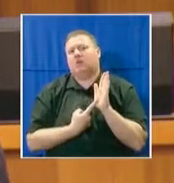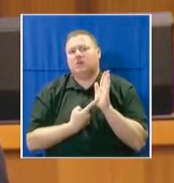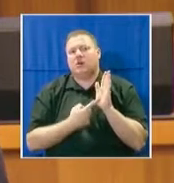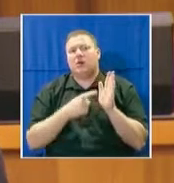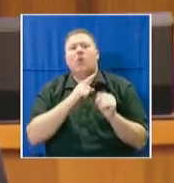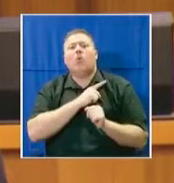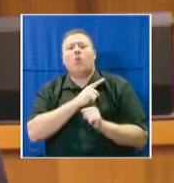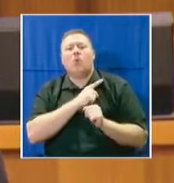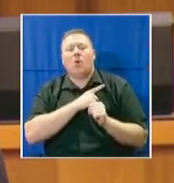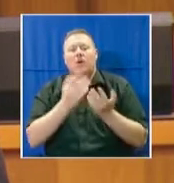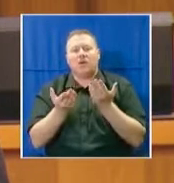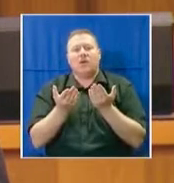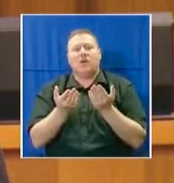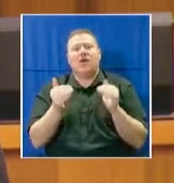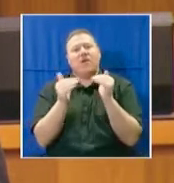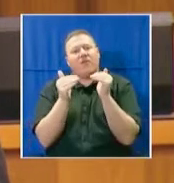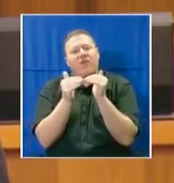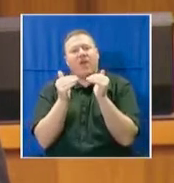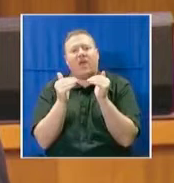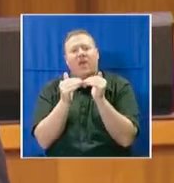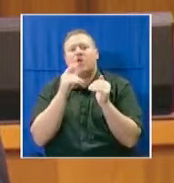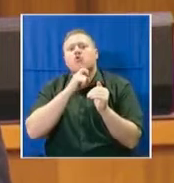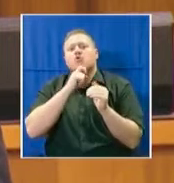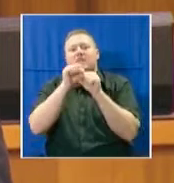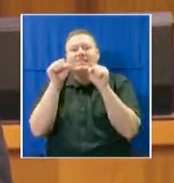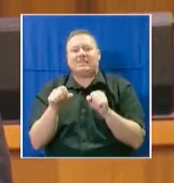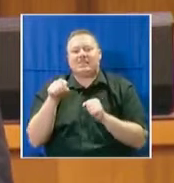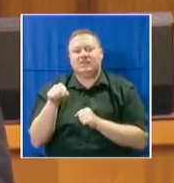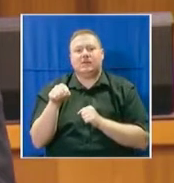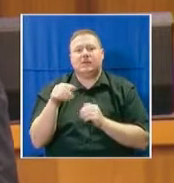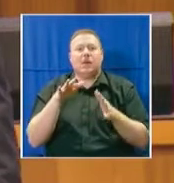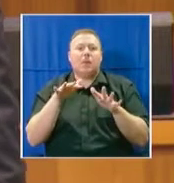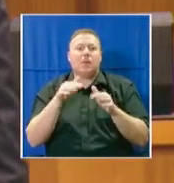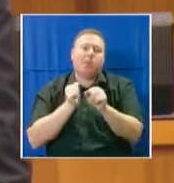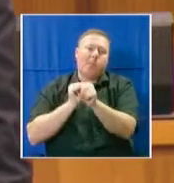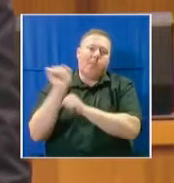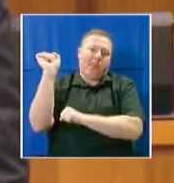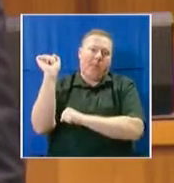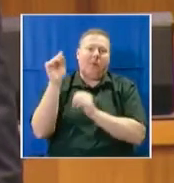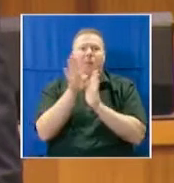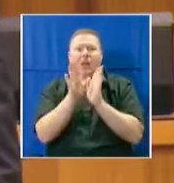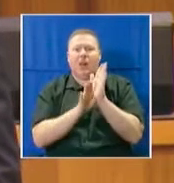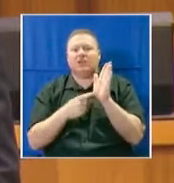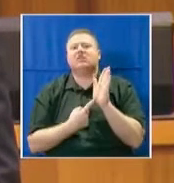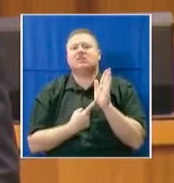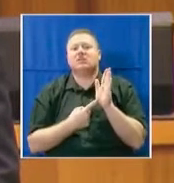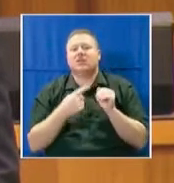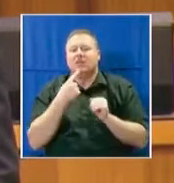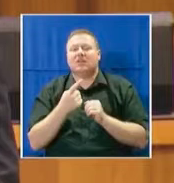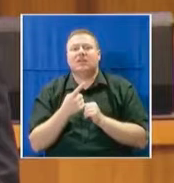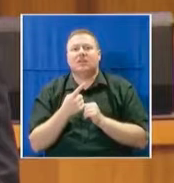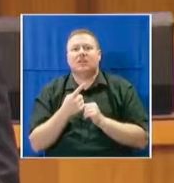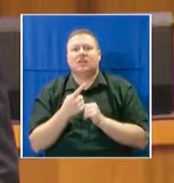system contained in the bill is concerned. Opponents to the Copyright Amendment Bill assert that the fair use